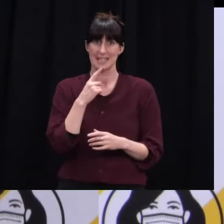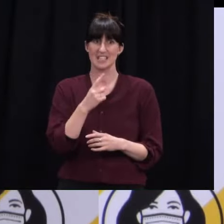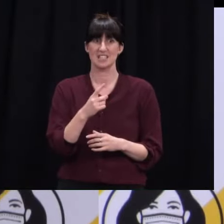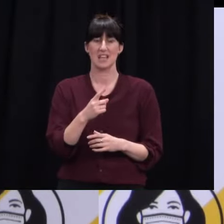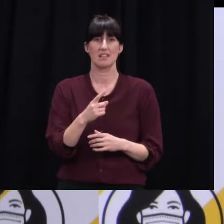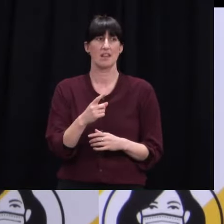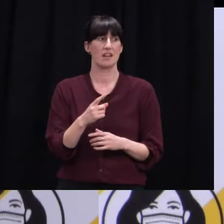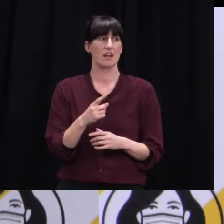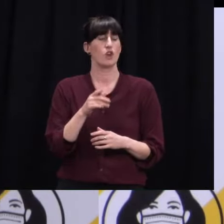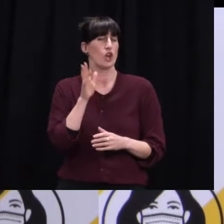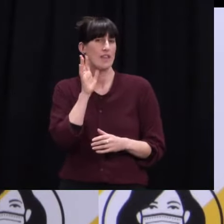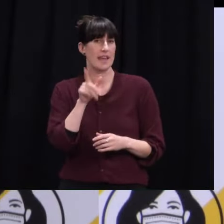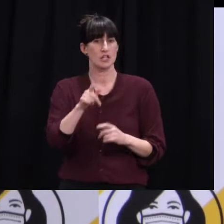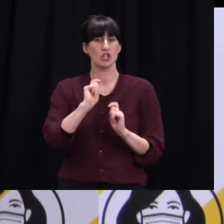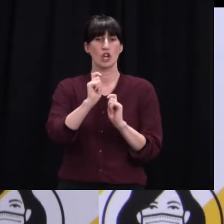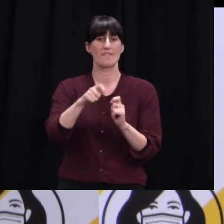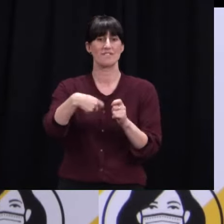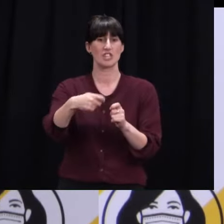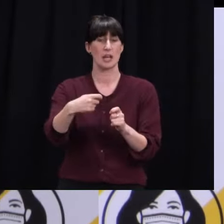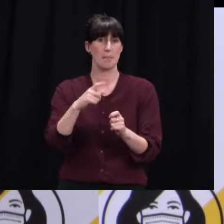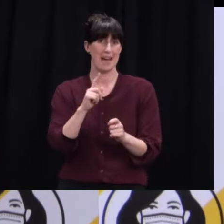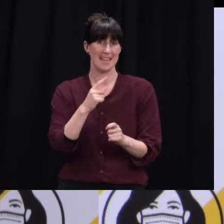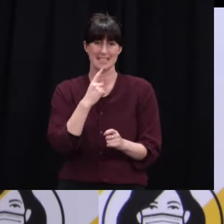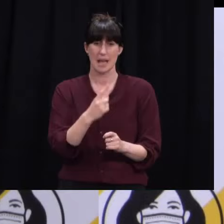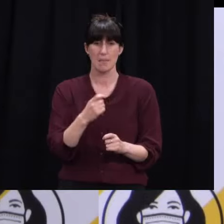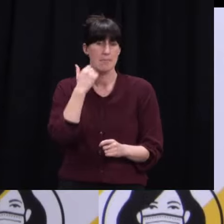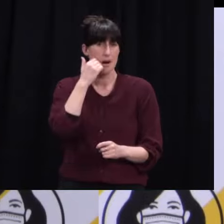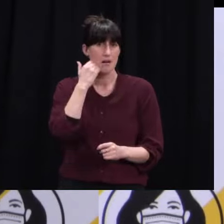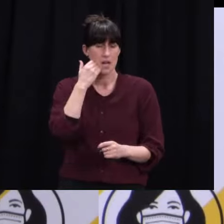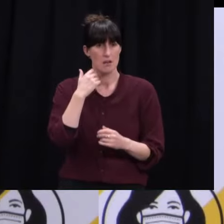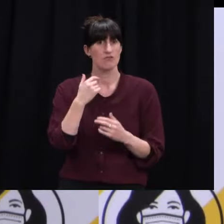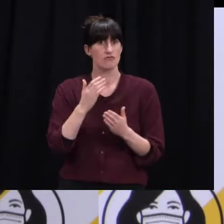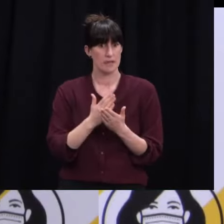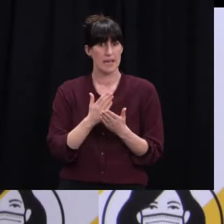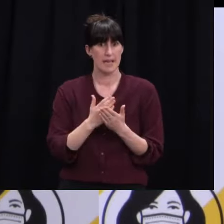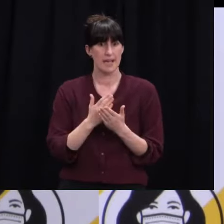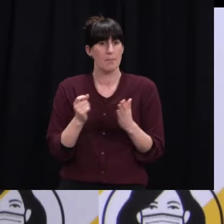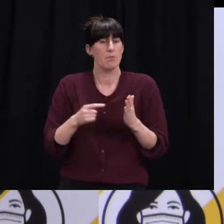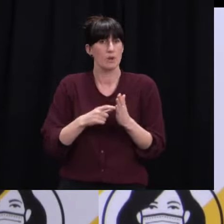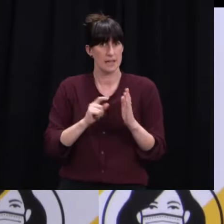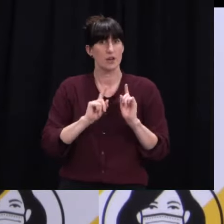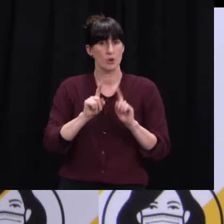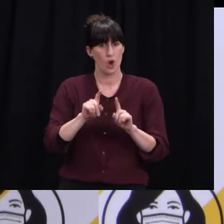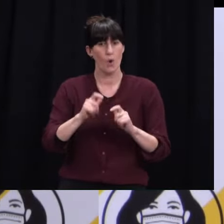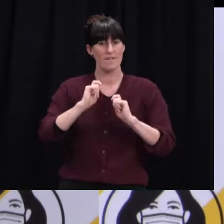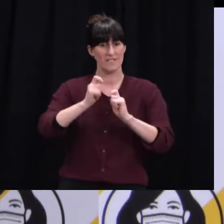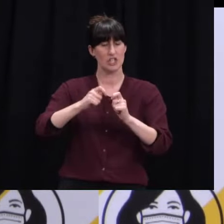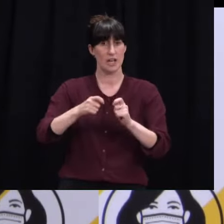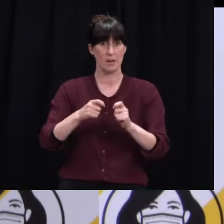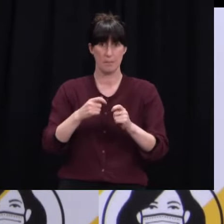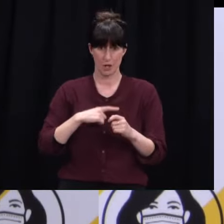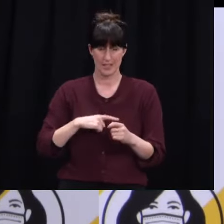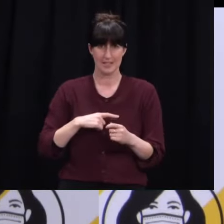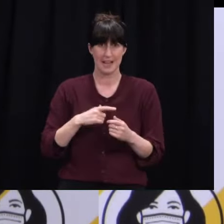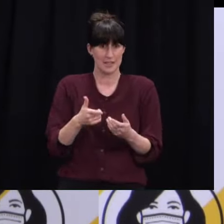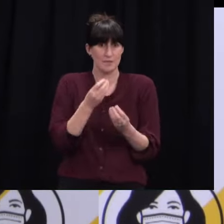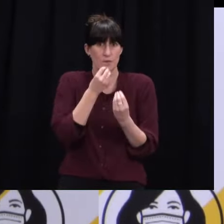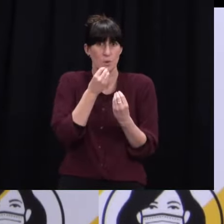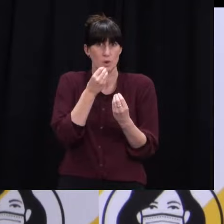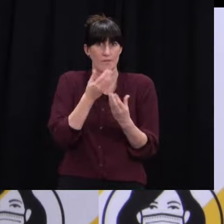actually depend on the sea and the forest to gather food. What's the official advice to people who are doing that? Don't undertake a